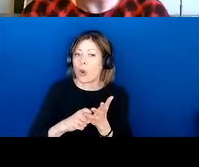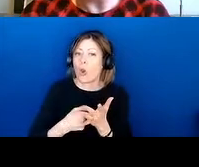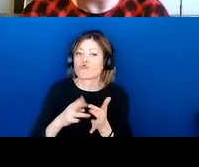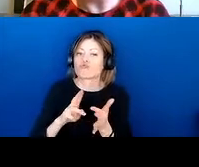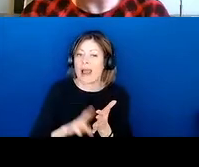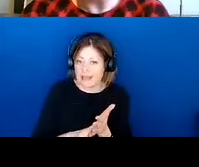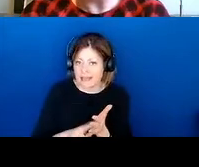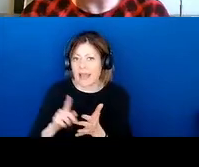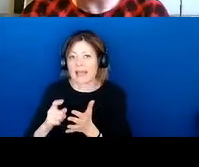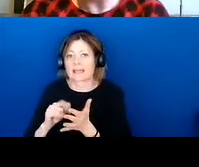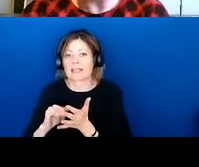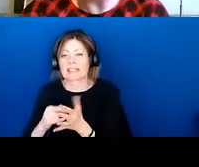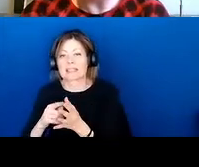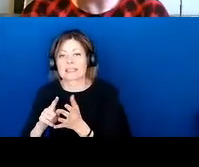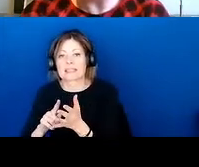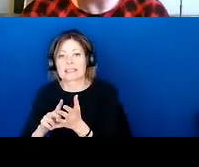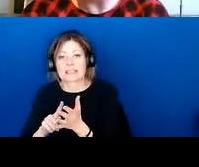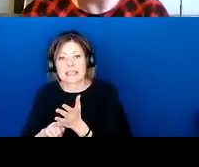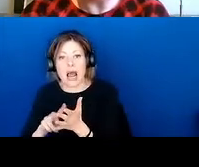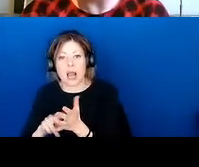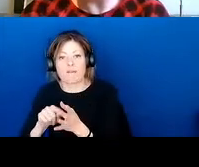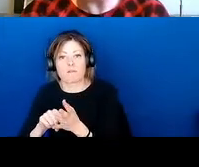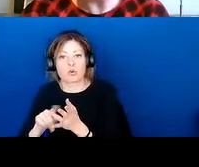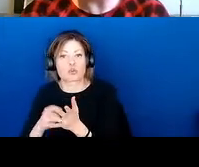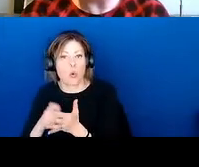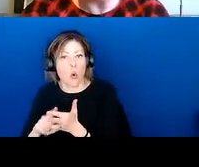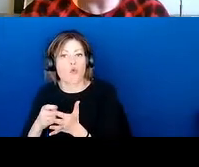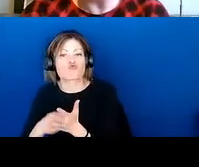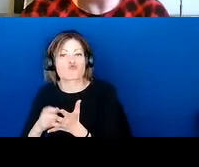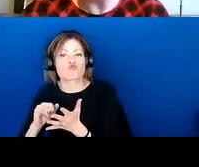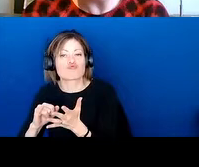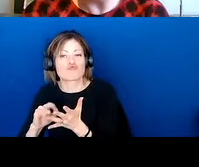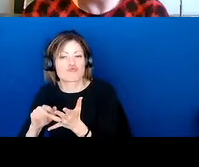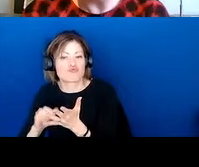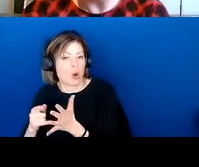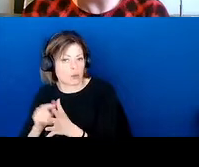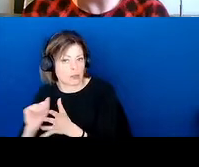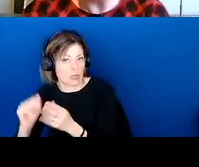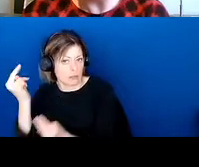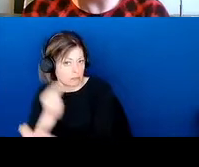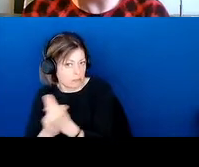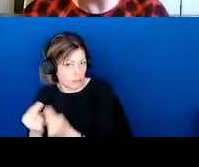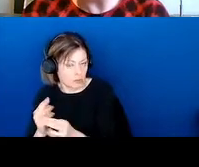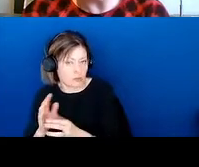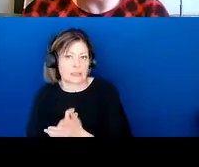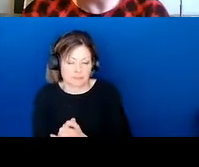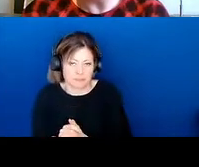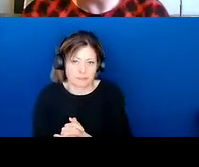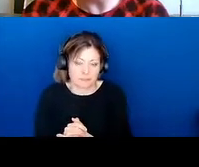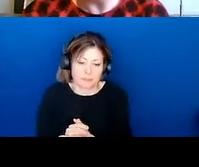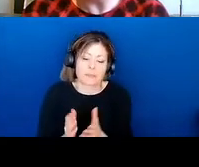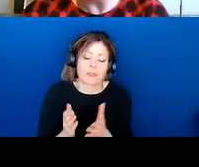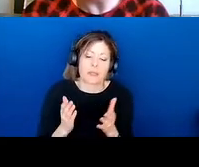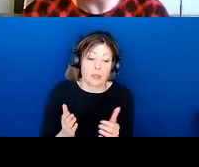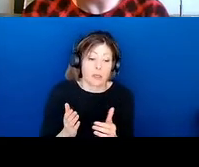Claudian landscapes feature delicate trees framing a distant horizon, the sky a golden